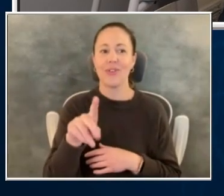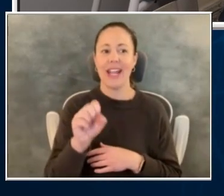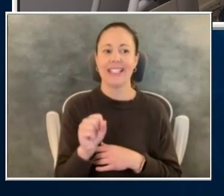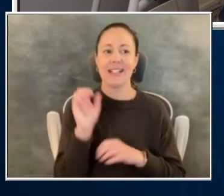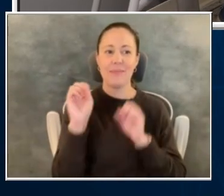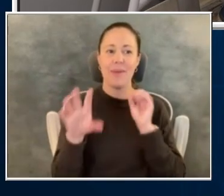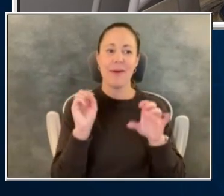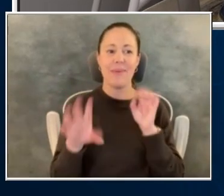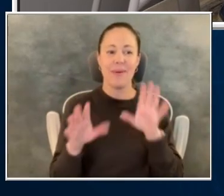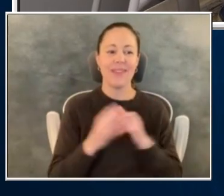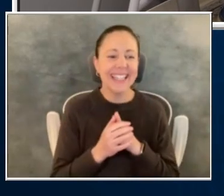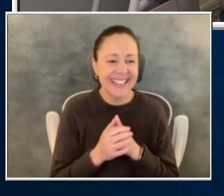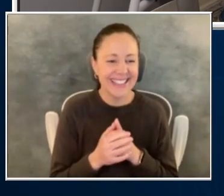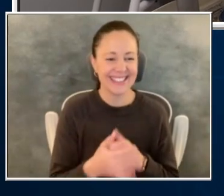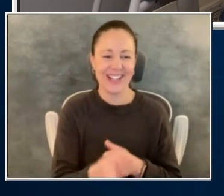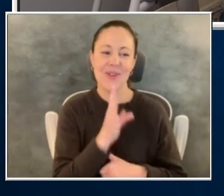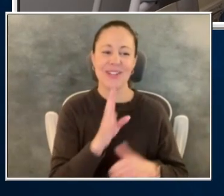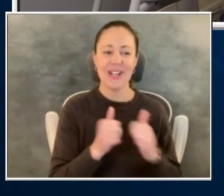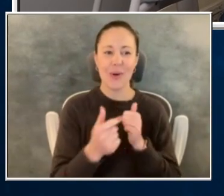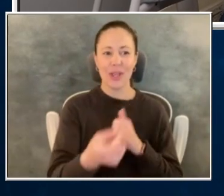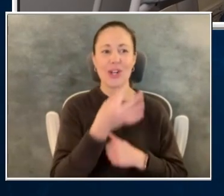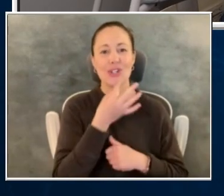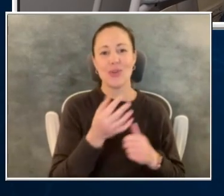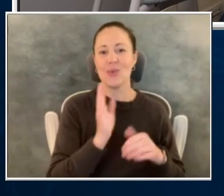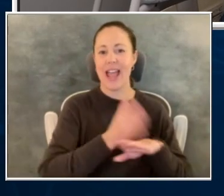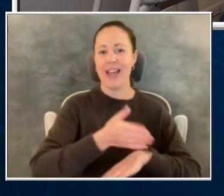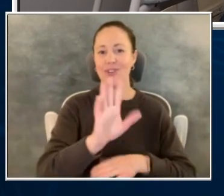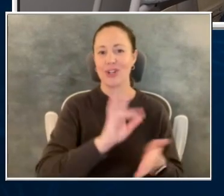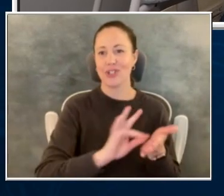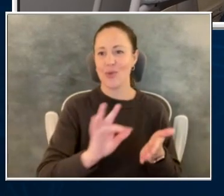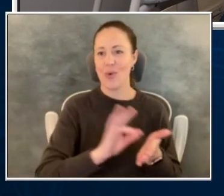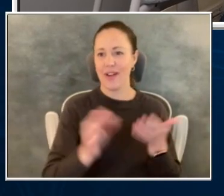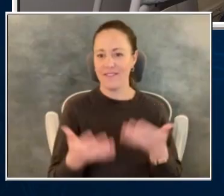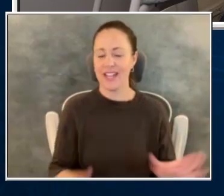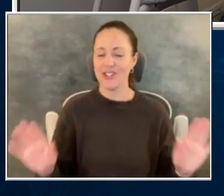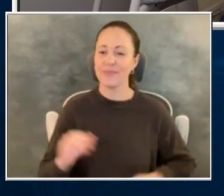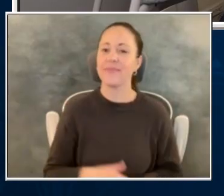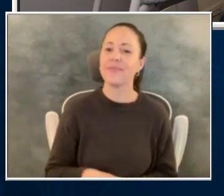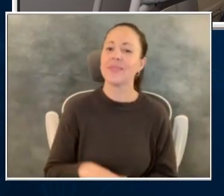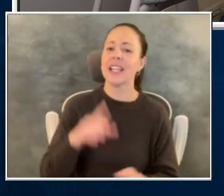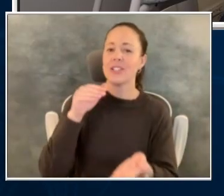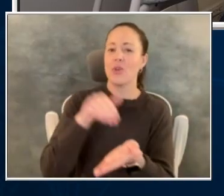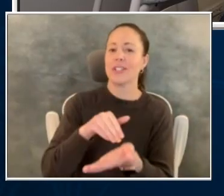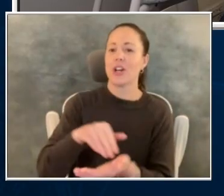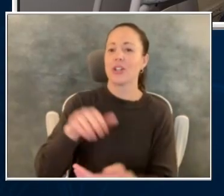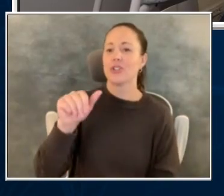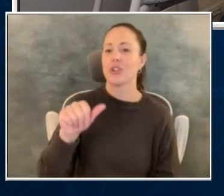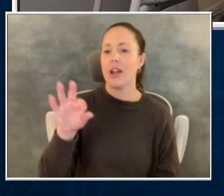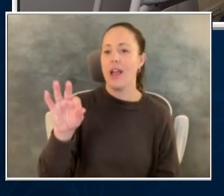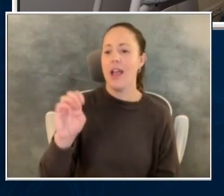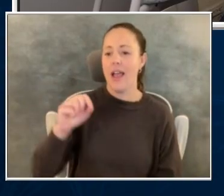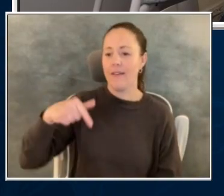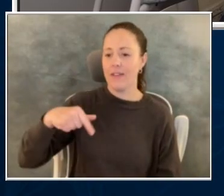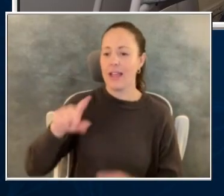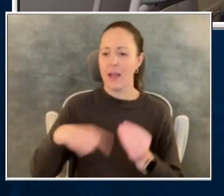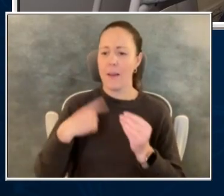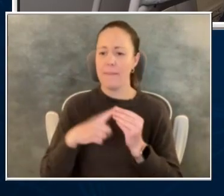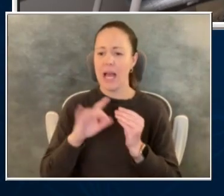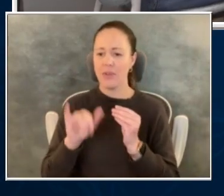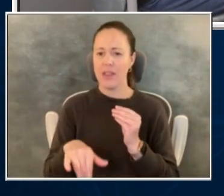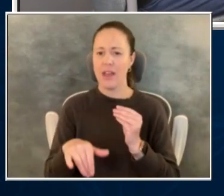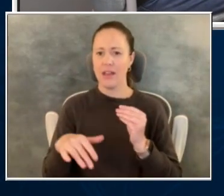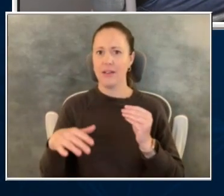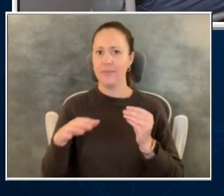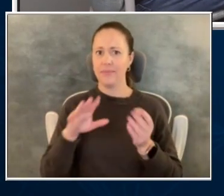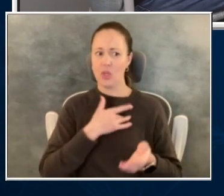in a little bit once she gets her score. Dr. Affleck, about the holidays, the cardio score, if someone gets it